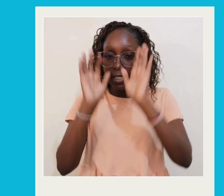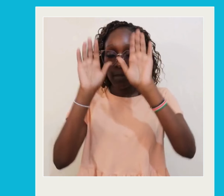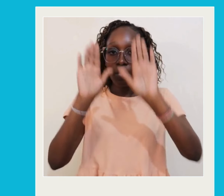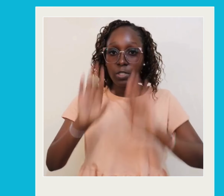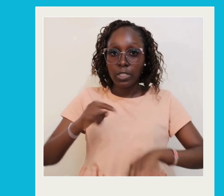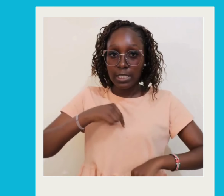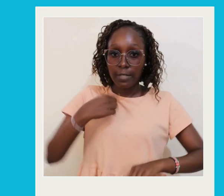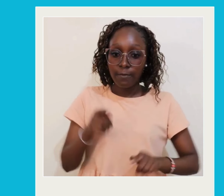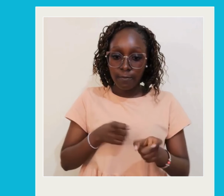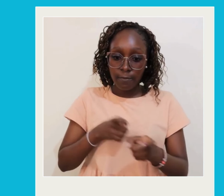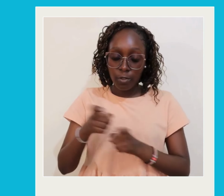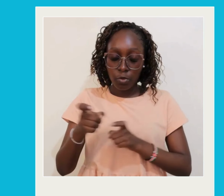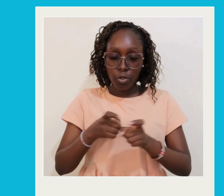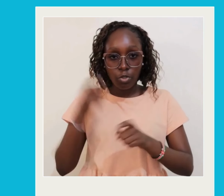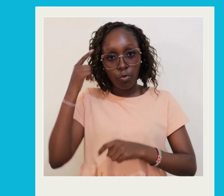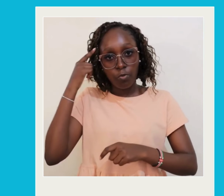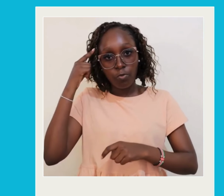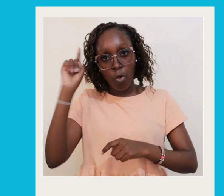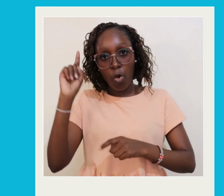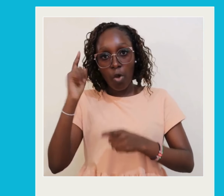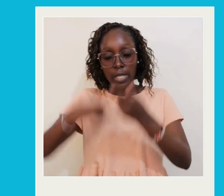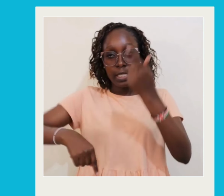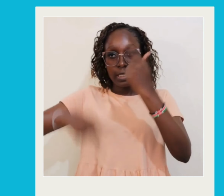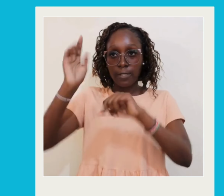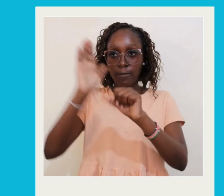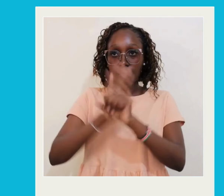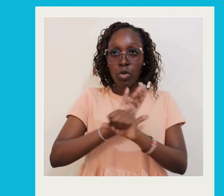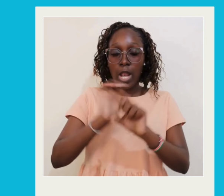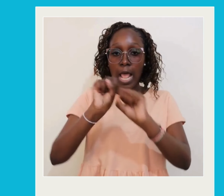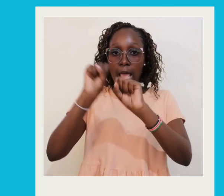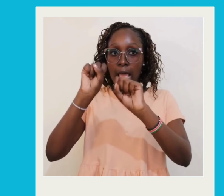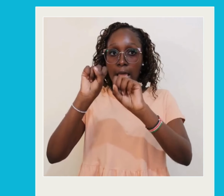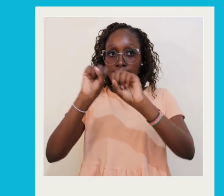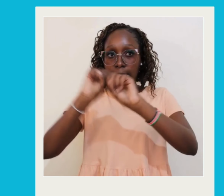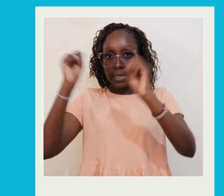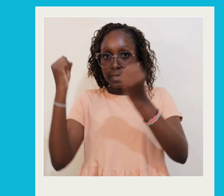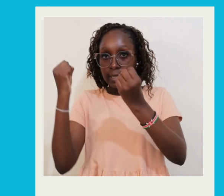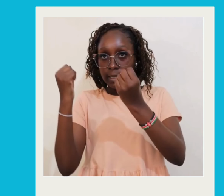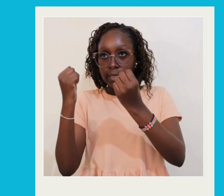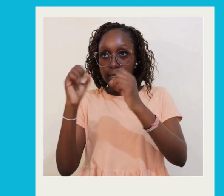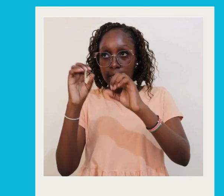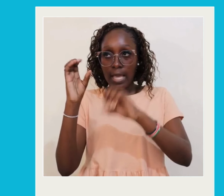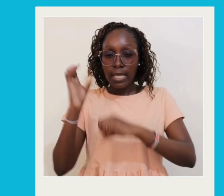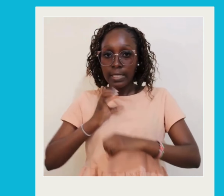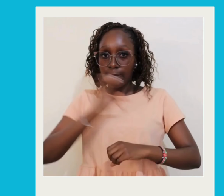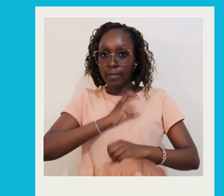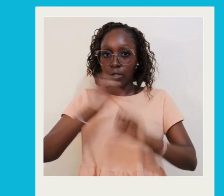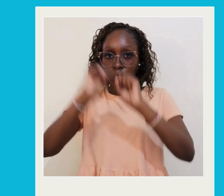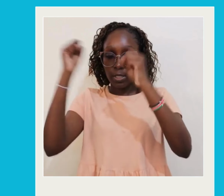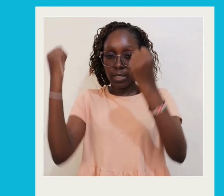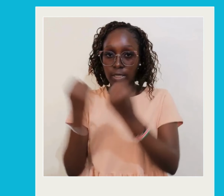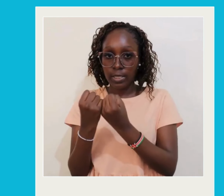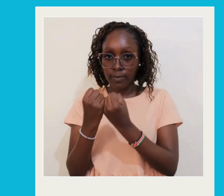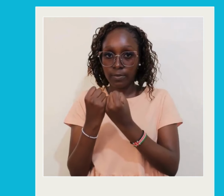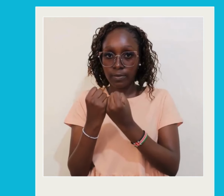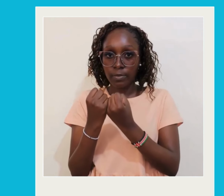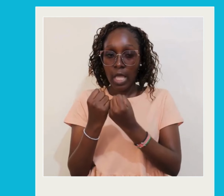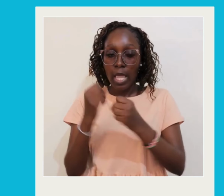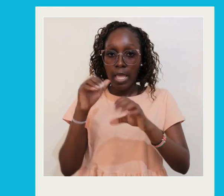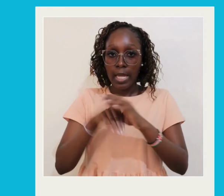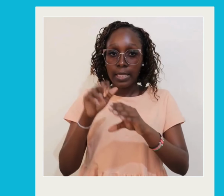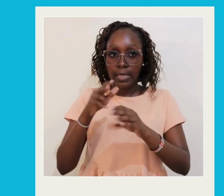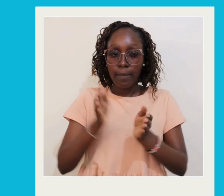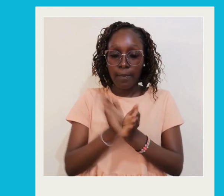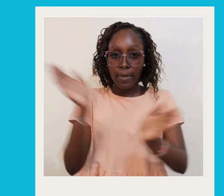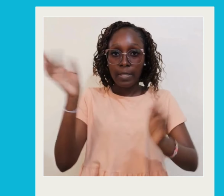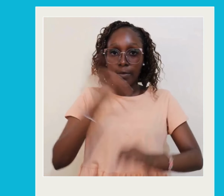process. The PBO Act emphasizes the importance of self-regulation for a